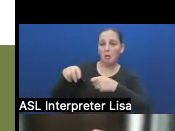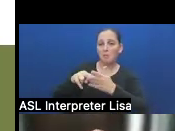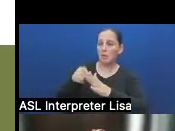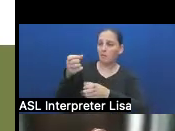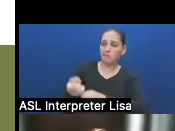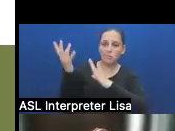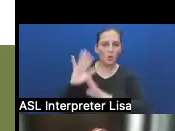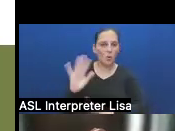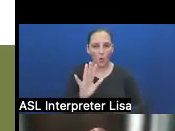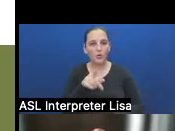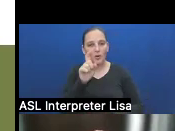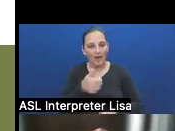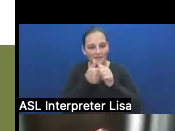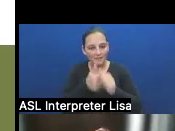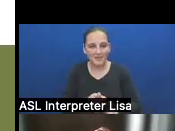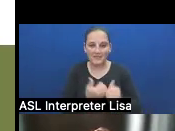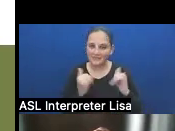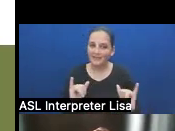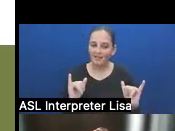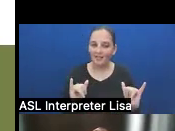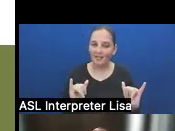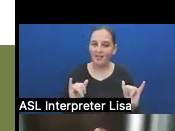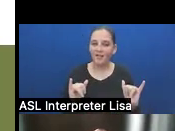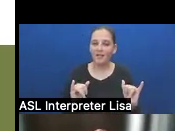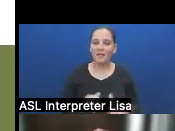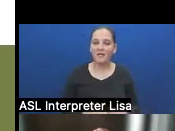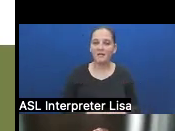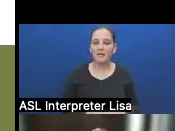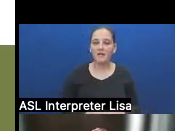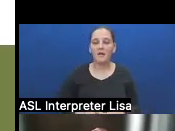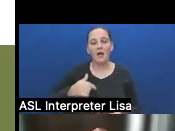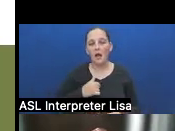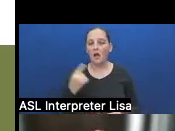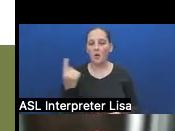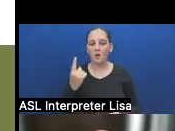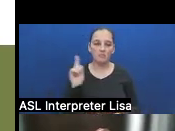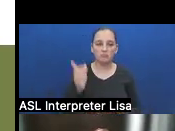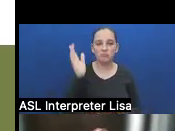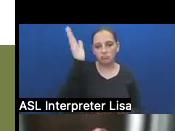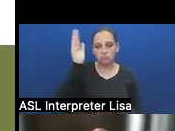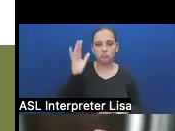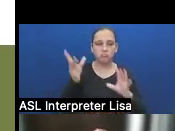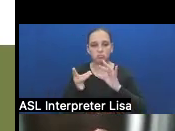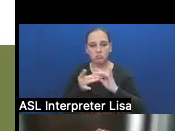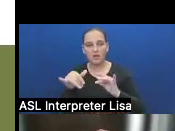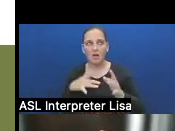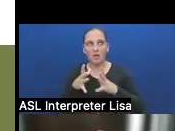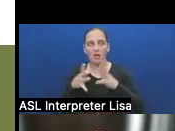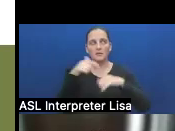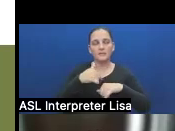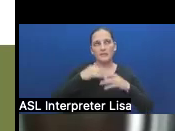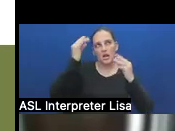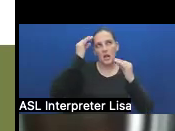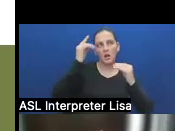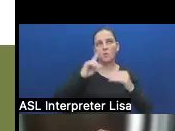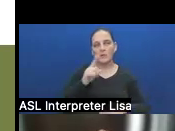still do have to do it. And I spend a lot of time saying that. I've spent a lot of time thinking about this and really talking about it,